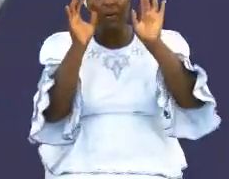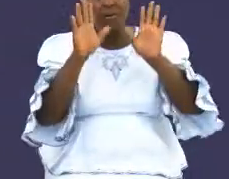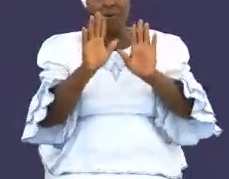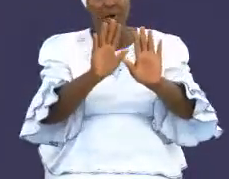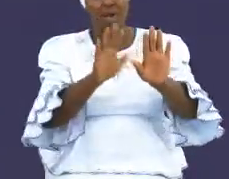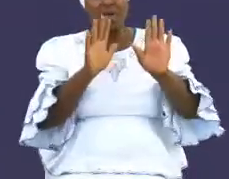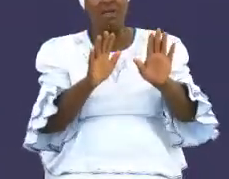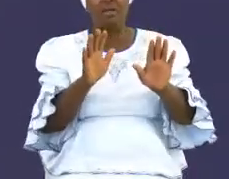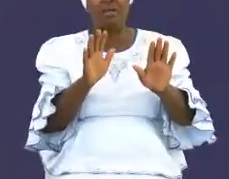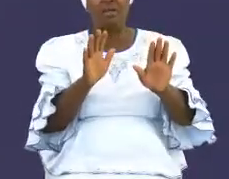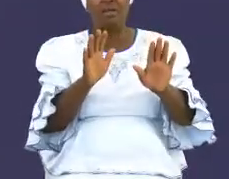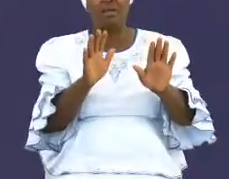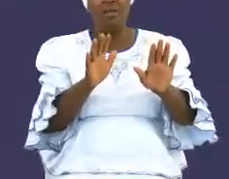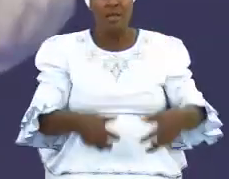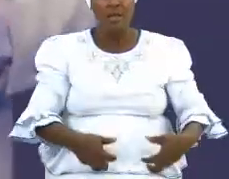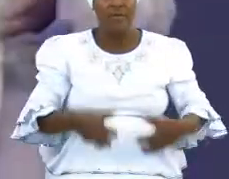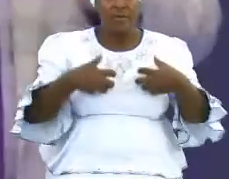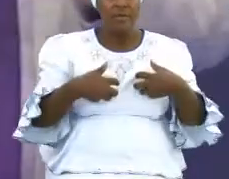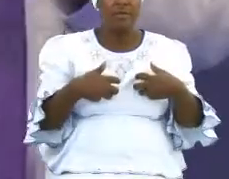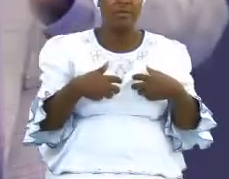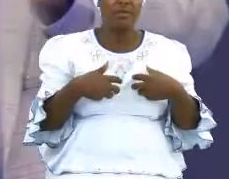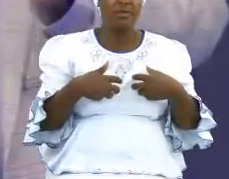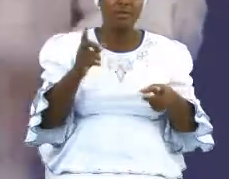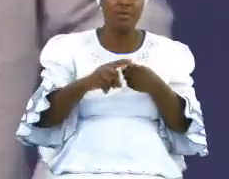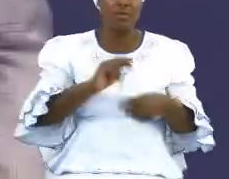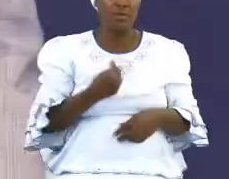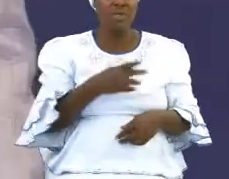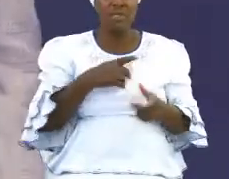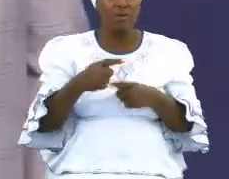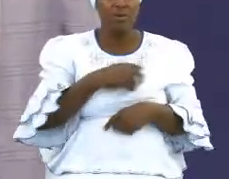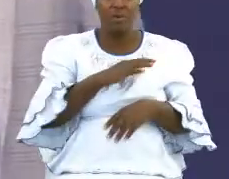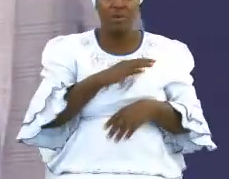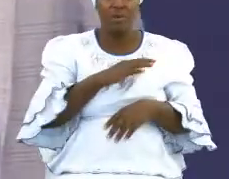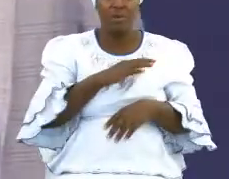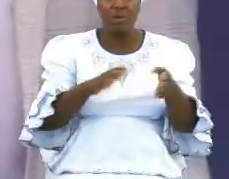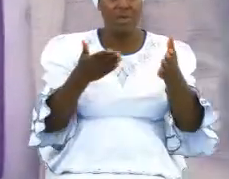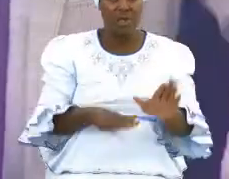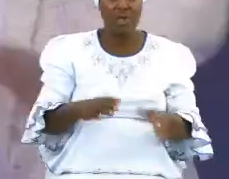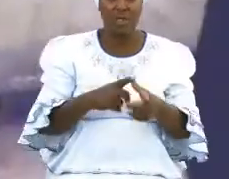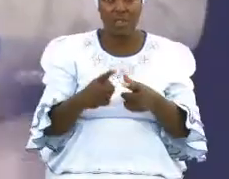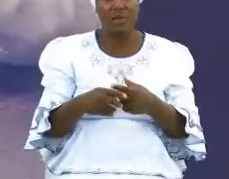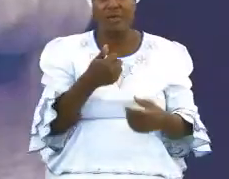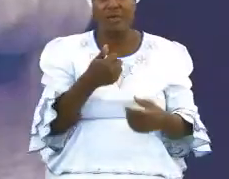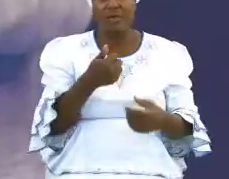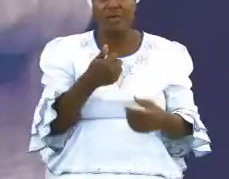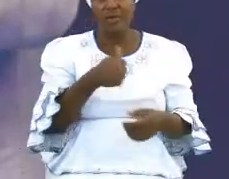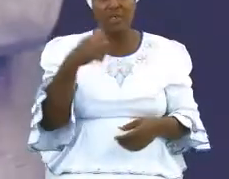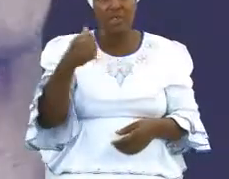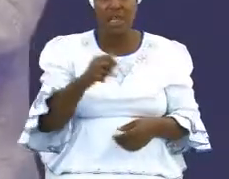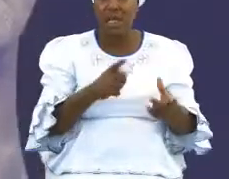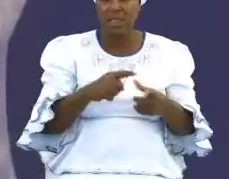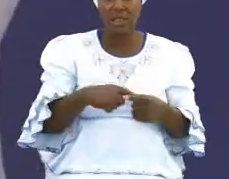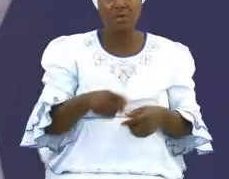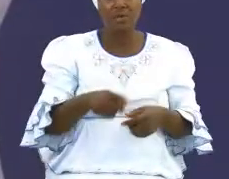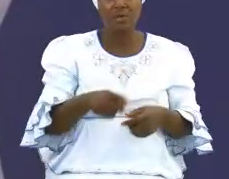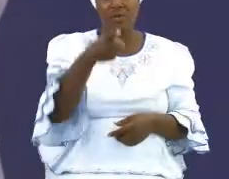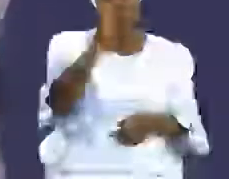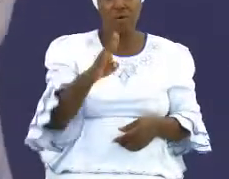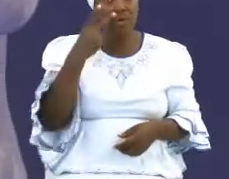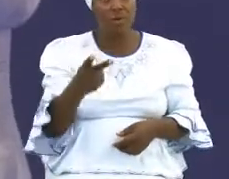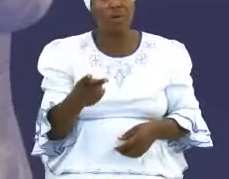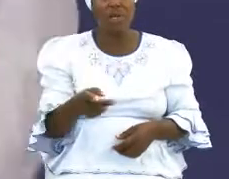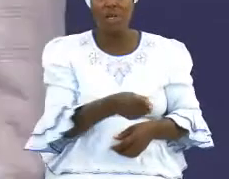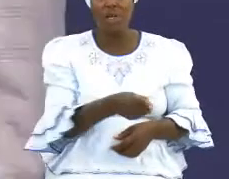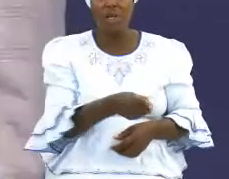verse 10, we're told, and God saw their works, and God saw their